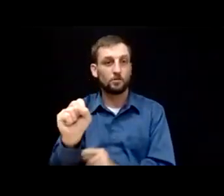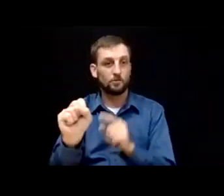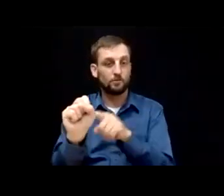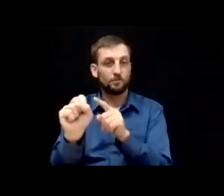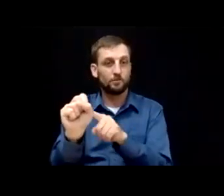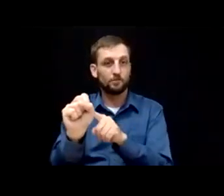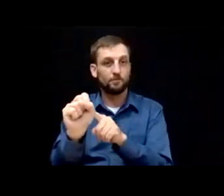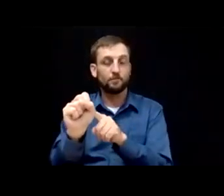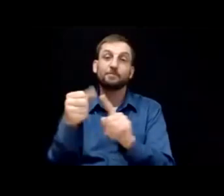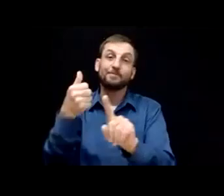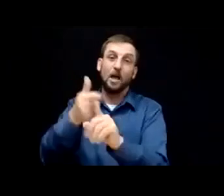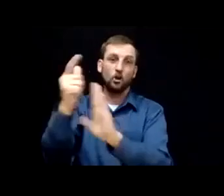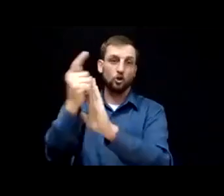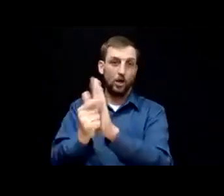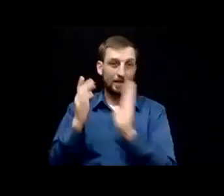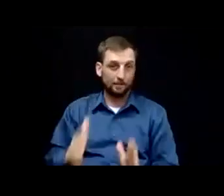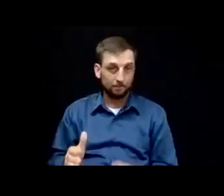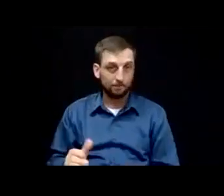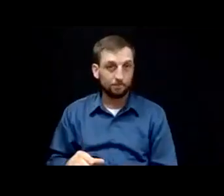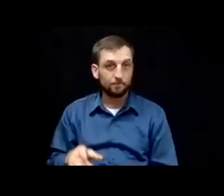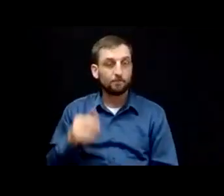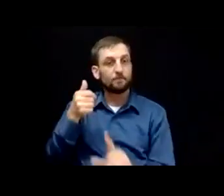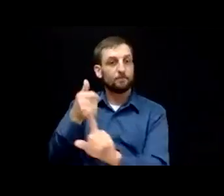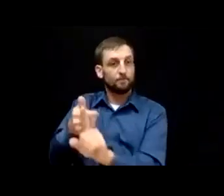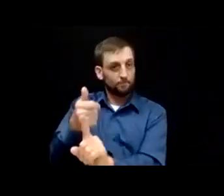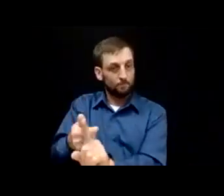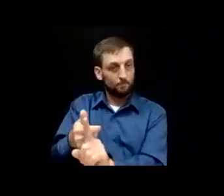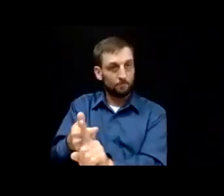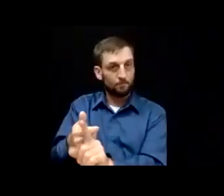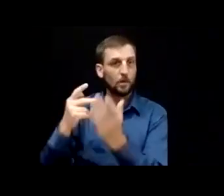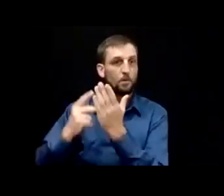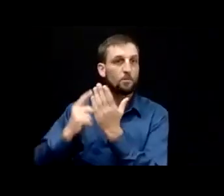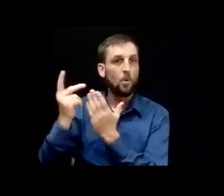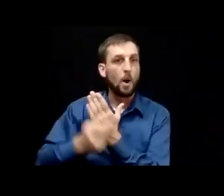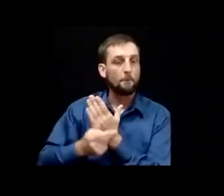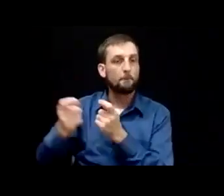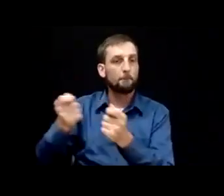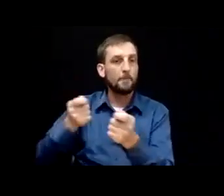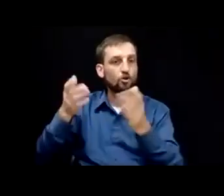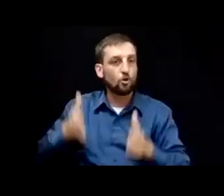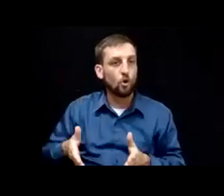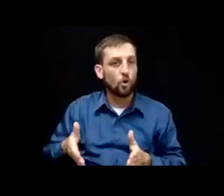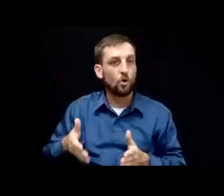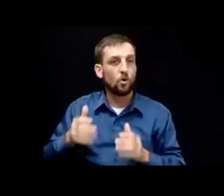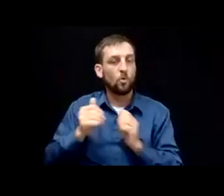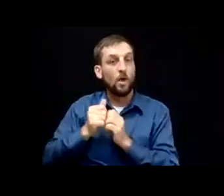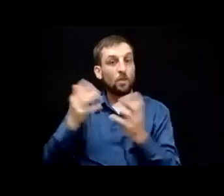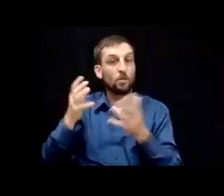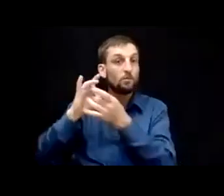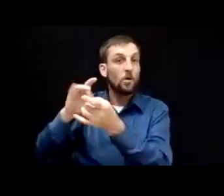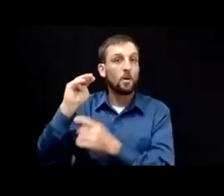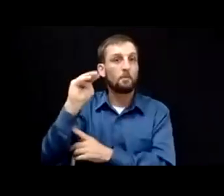Attorney Susan Meyers, who is a program manager with Medicaid Waiver and Supports.